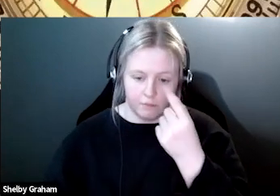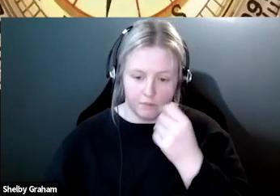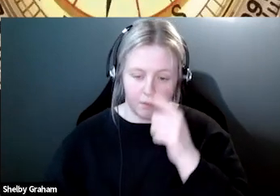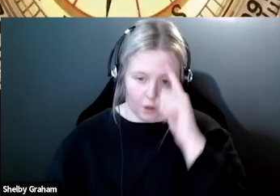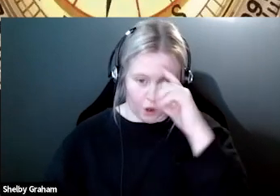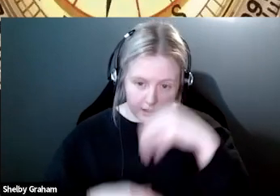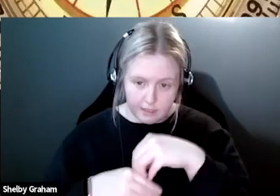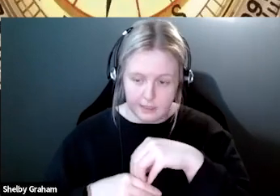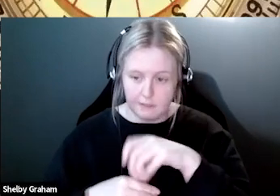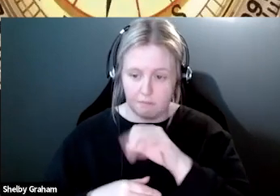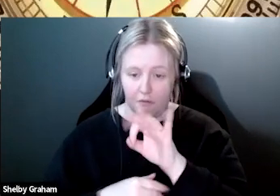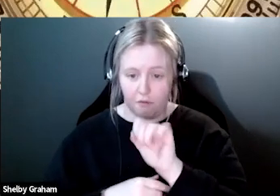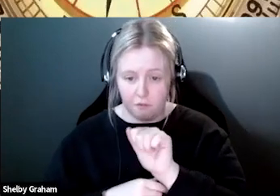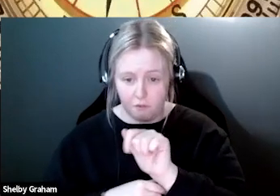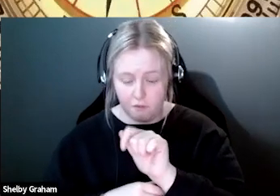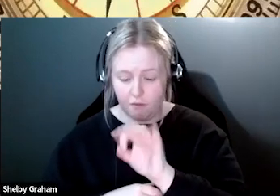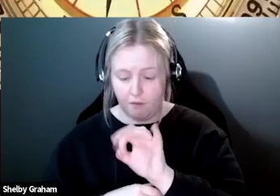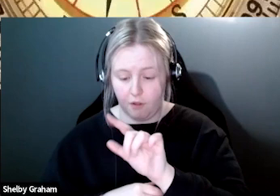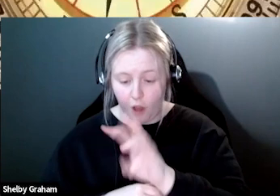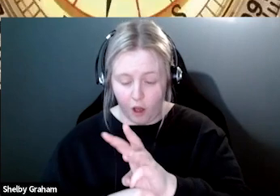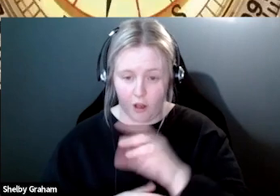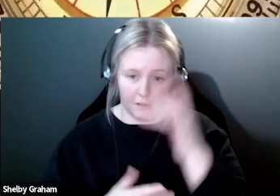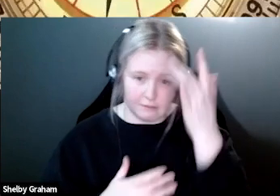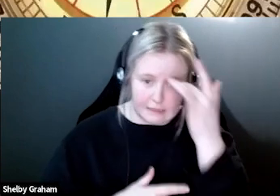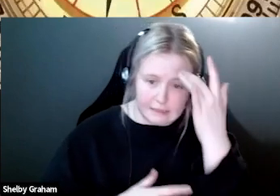a disease, and it does not need to be cured.